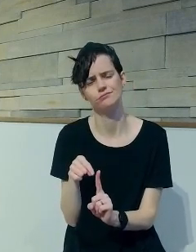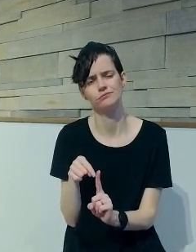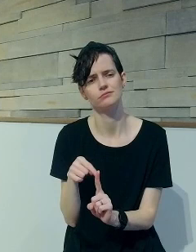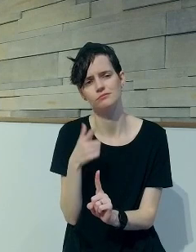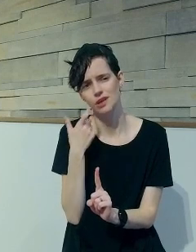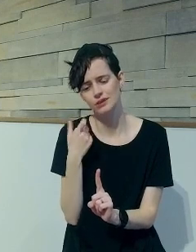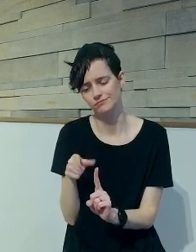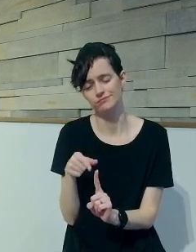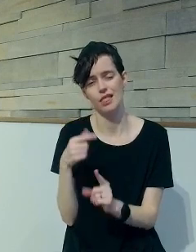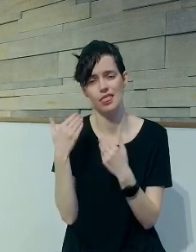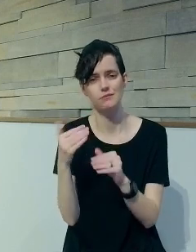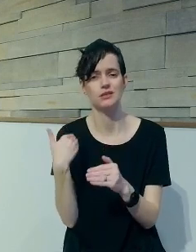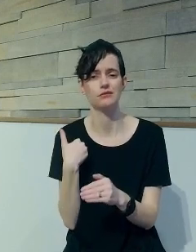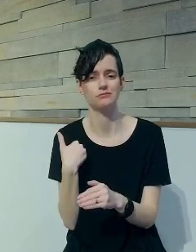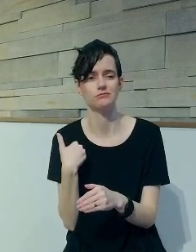because he is limited.